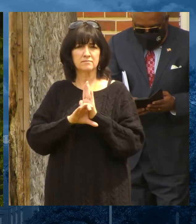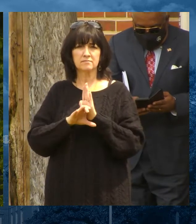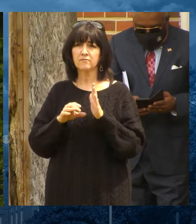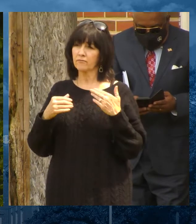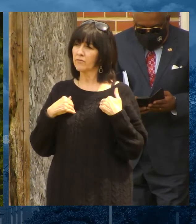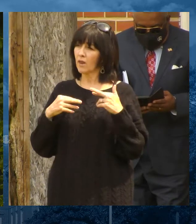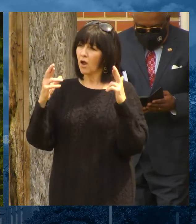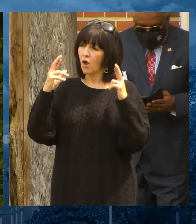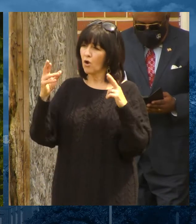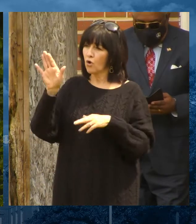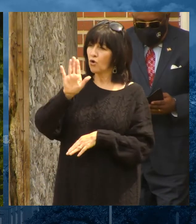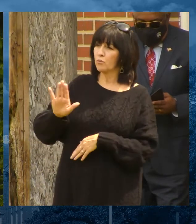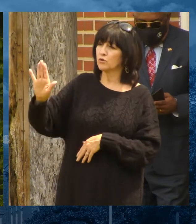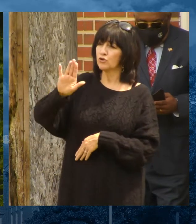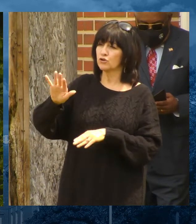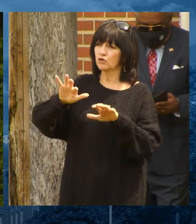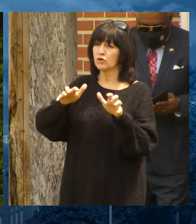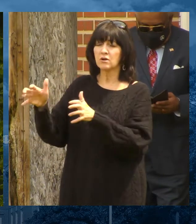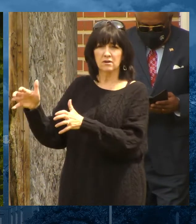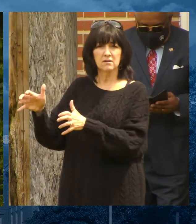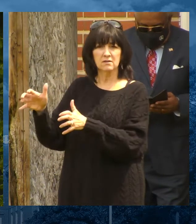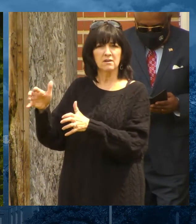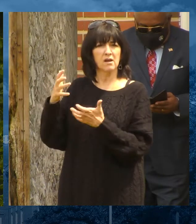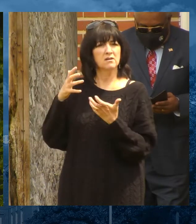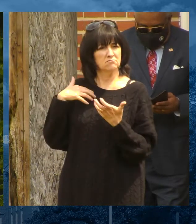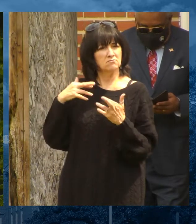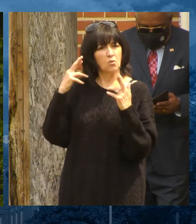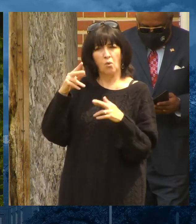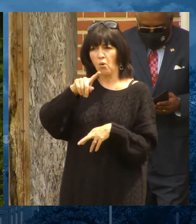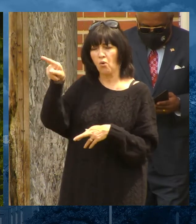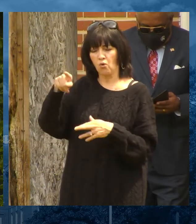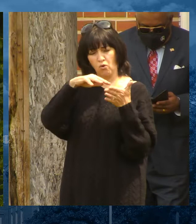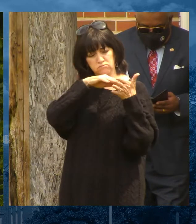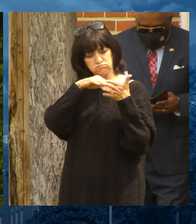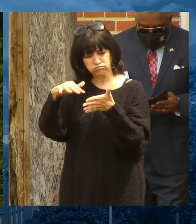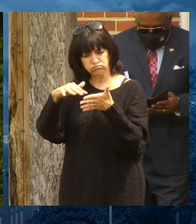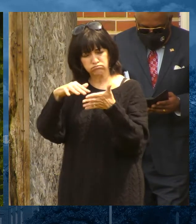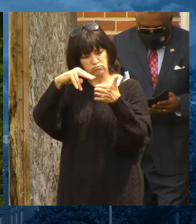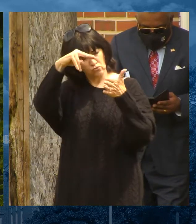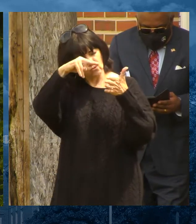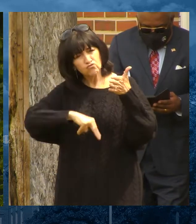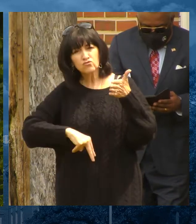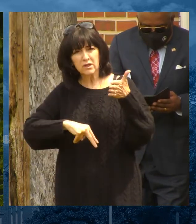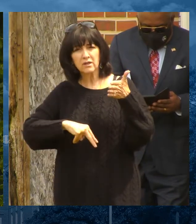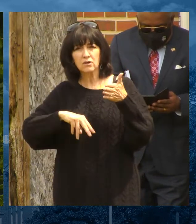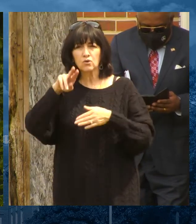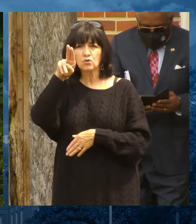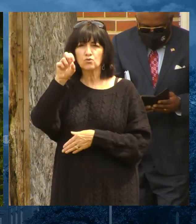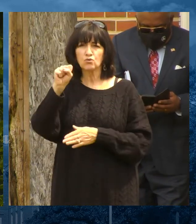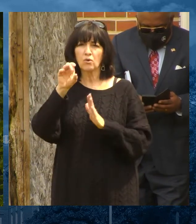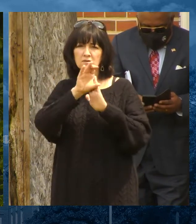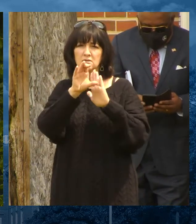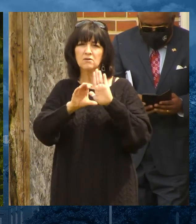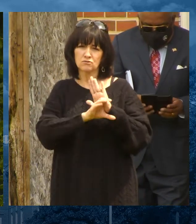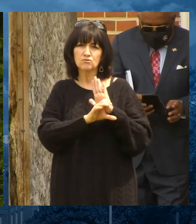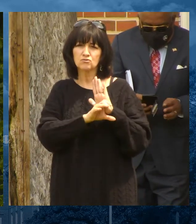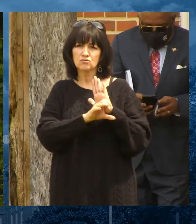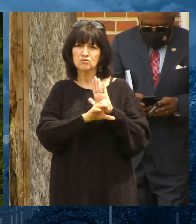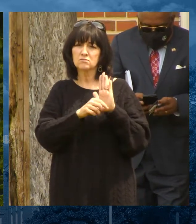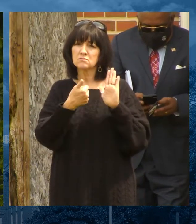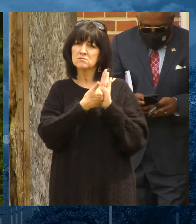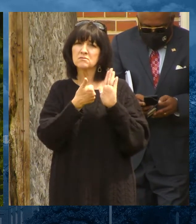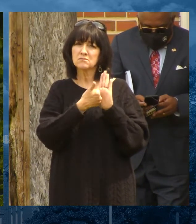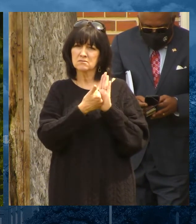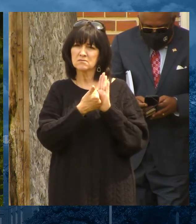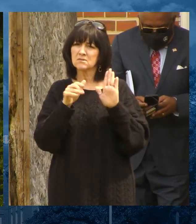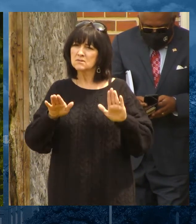the opportunity to be given a copy of the Constitution and you actually read it, because it's an amazing document and it's not something all